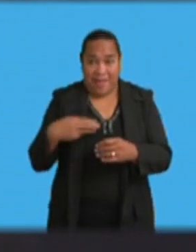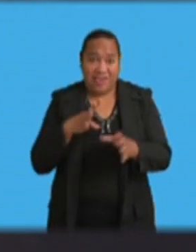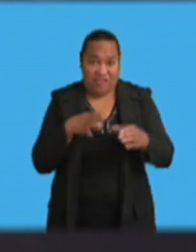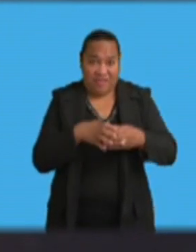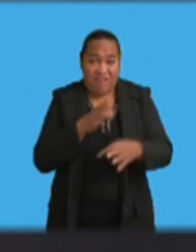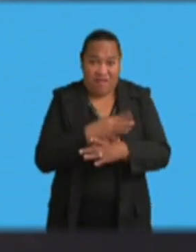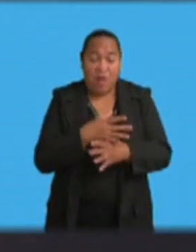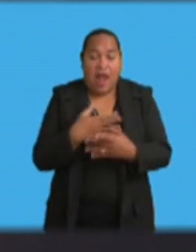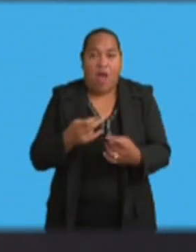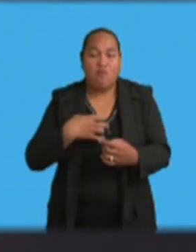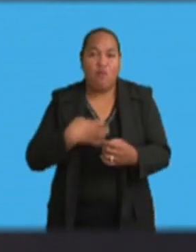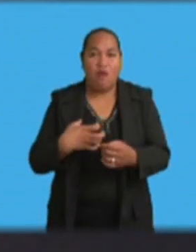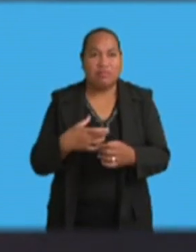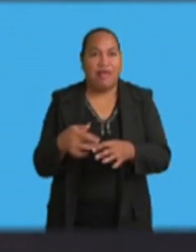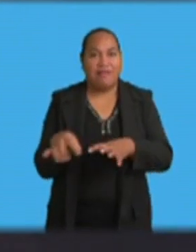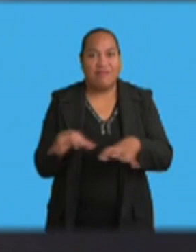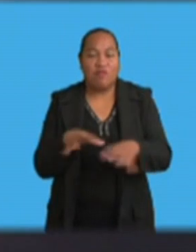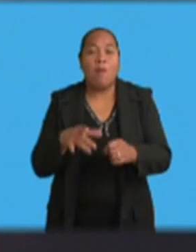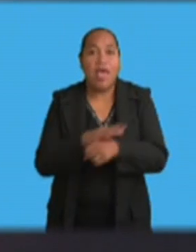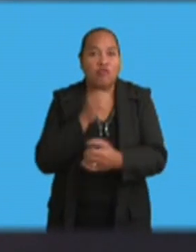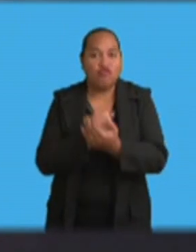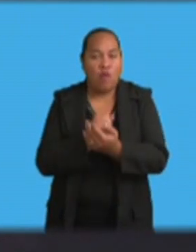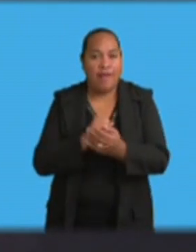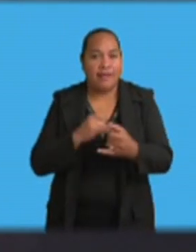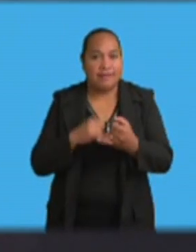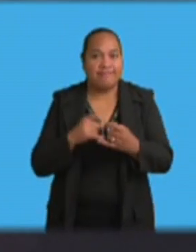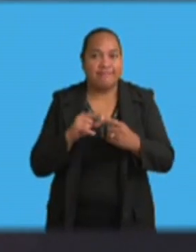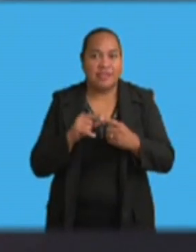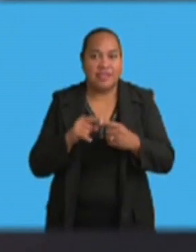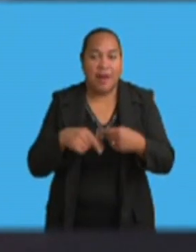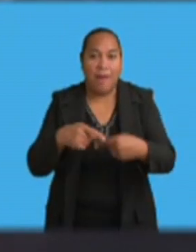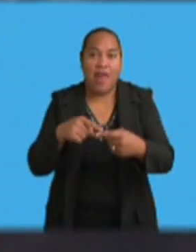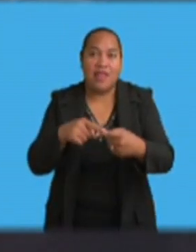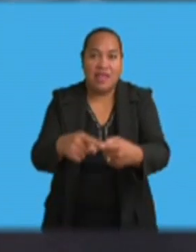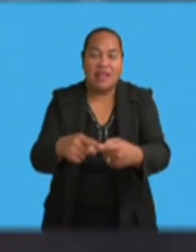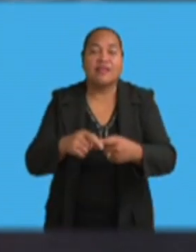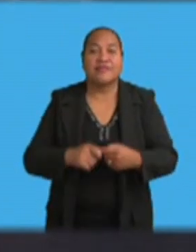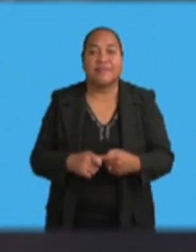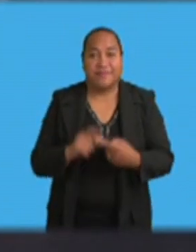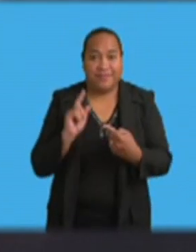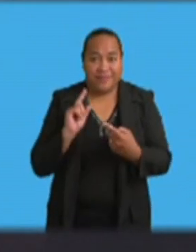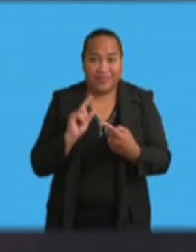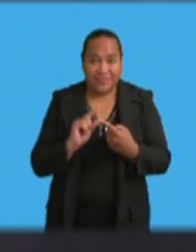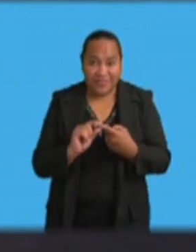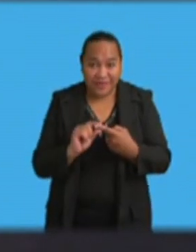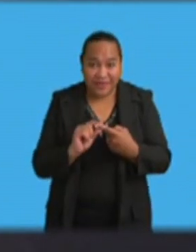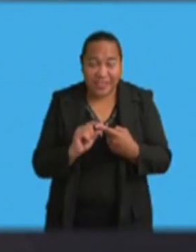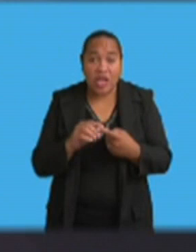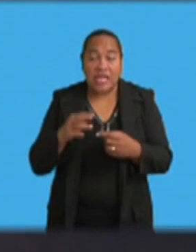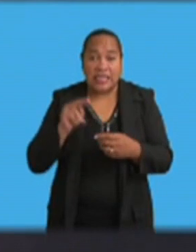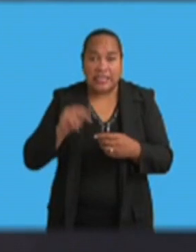proactive approach to ensure sustainability. These approaches include management options such